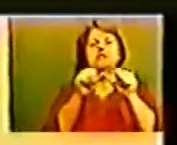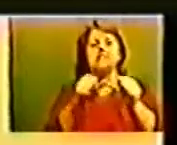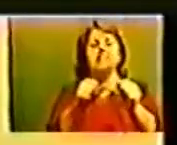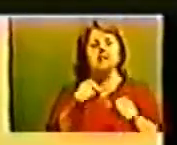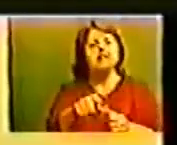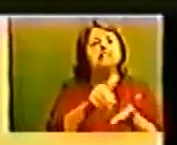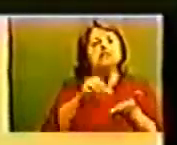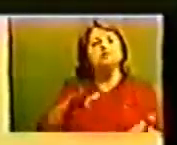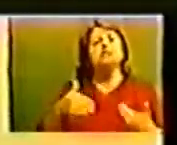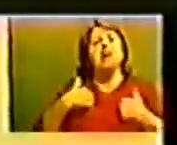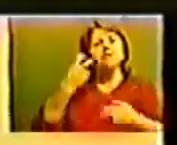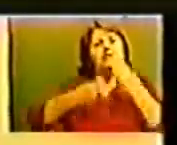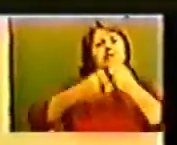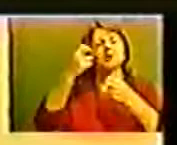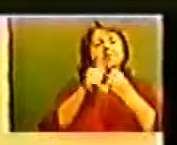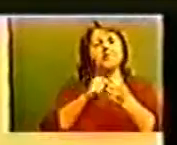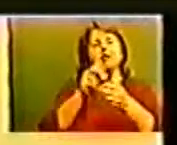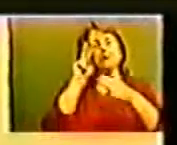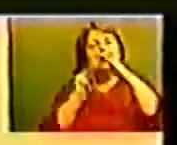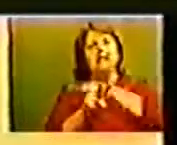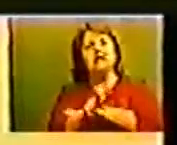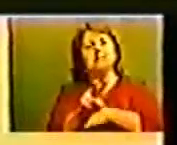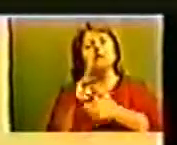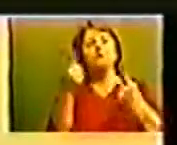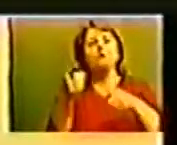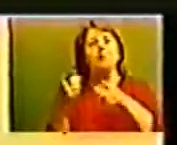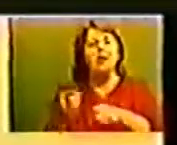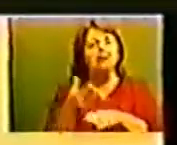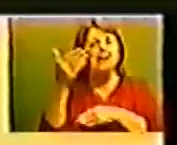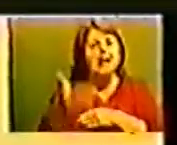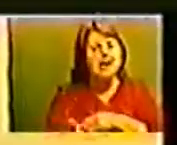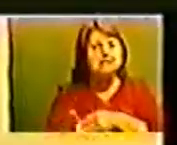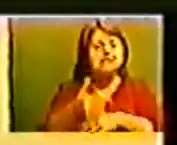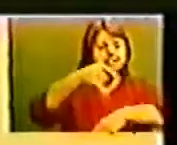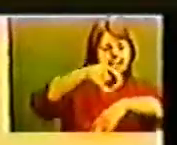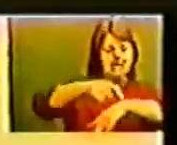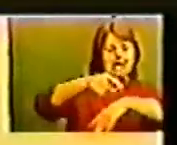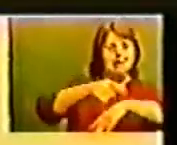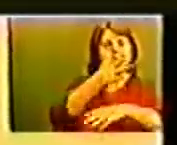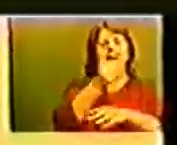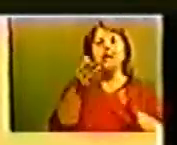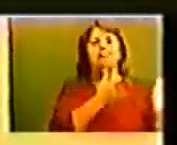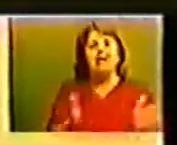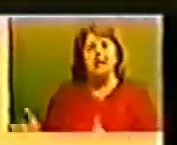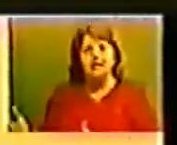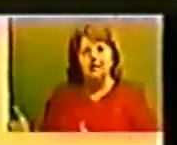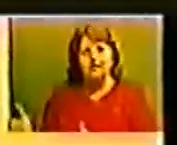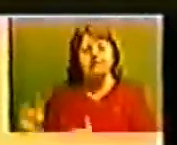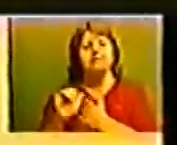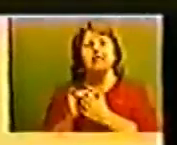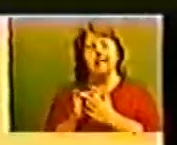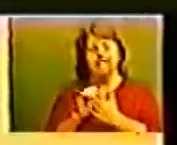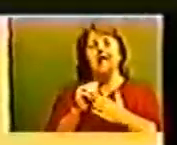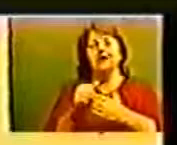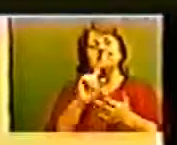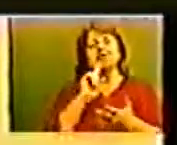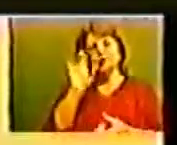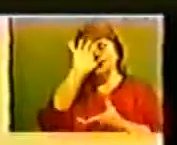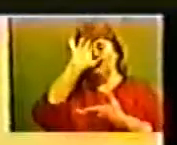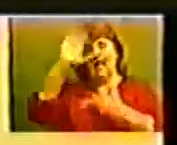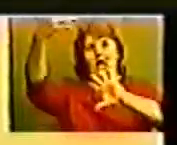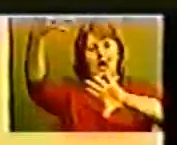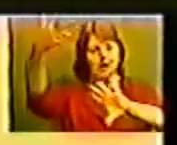These students have difficulty with predicting the future, gauging time, and planning. This leads to a very